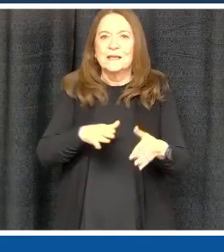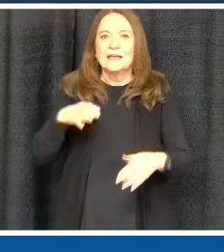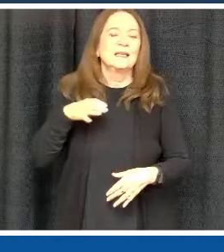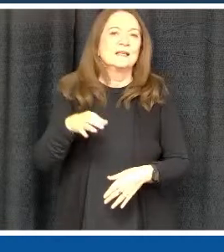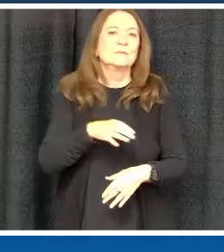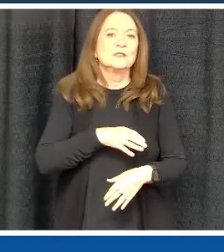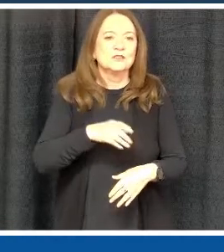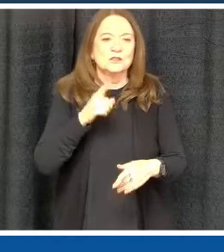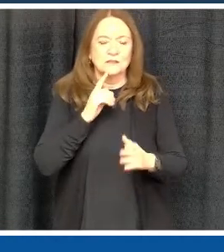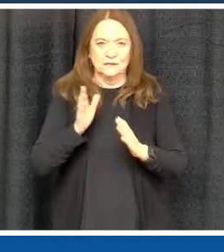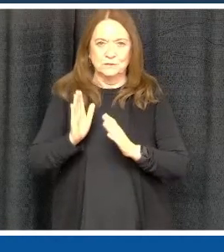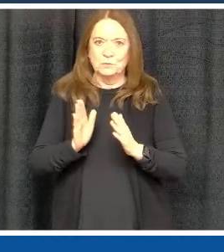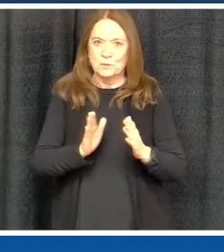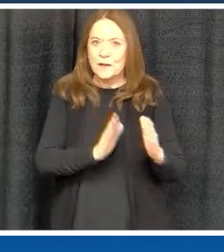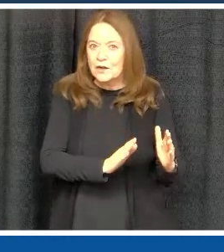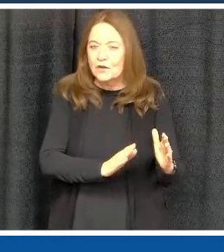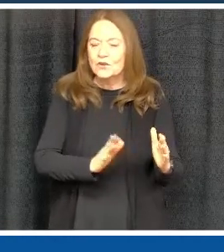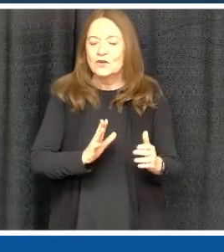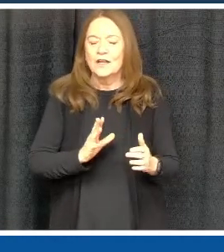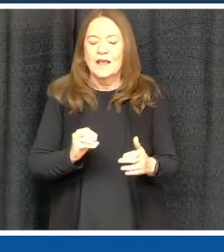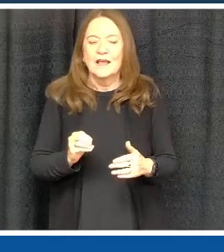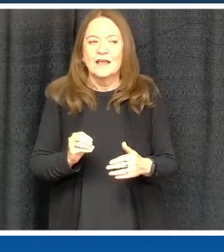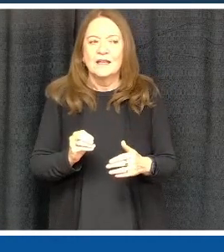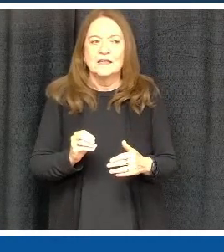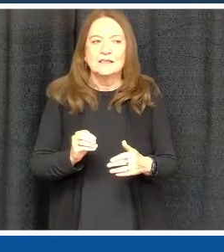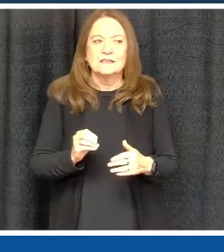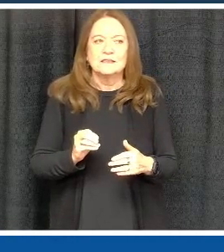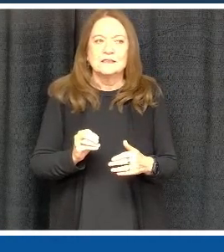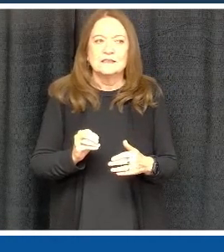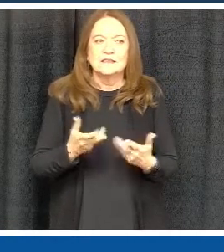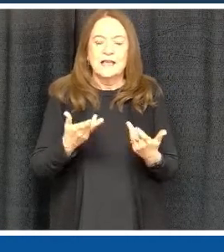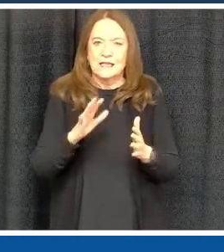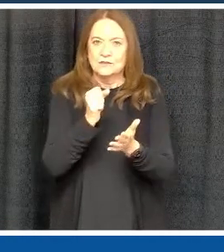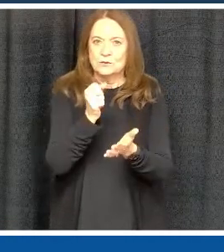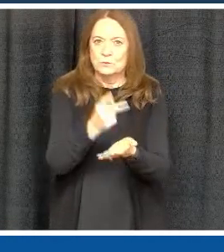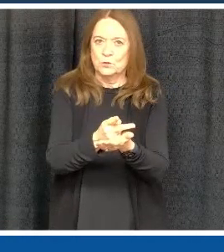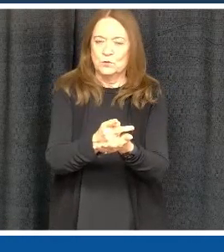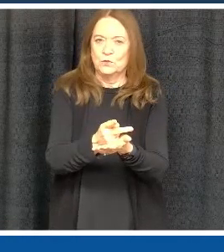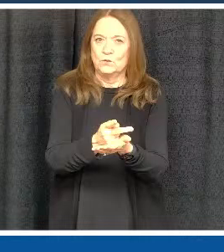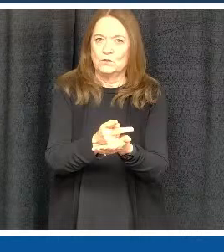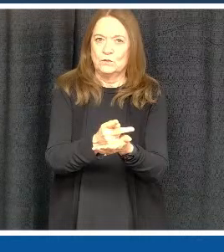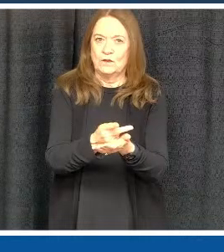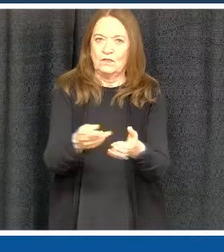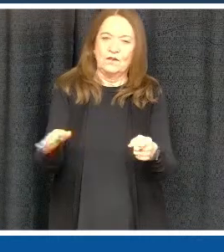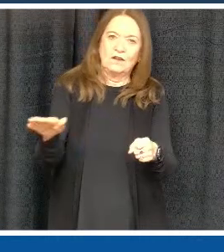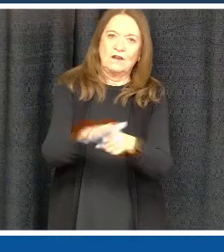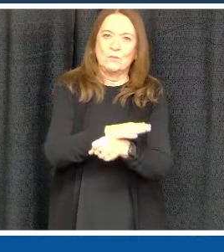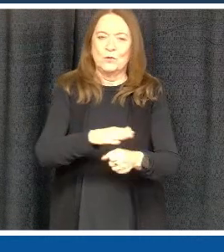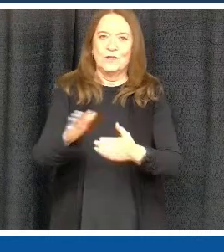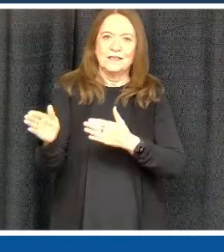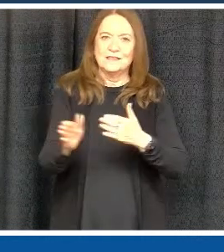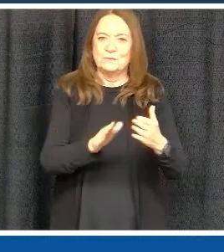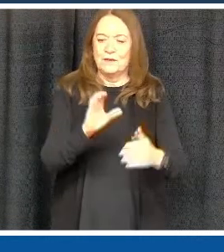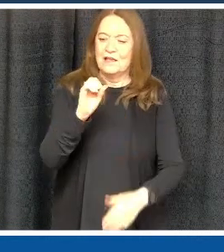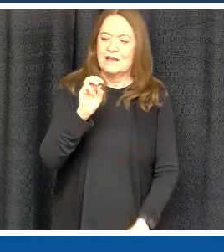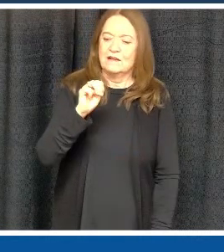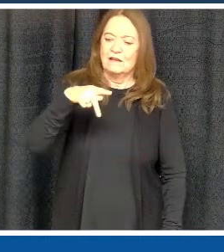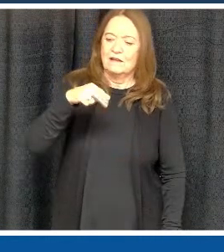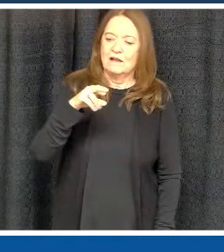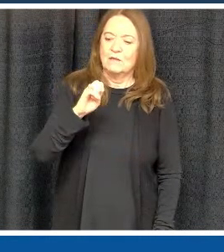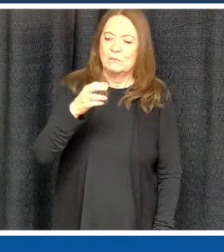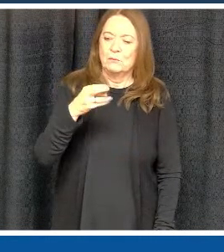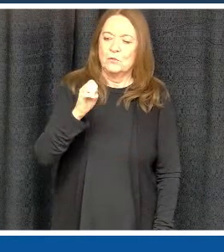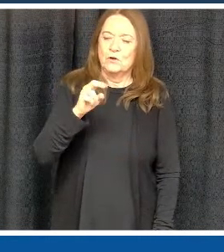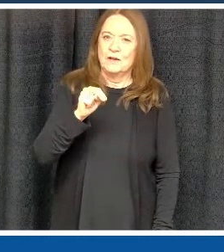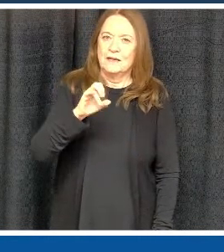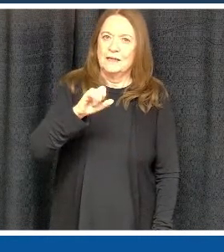is prepared and has approved the comprehensive plan and has forwarded it to the city and the county for your